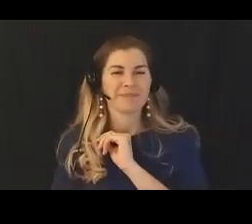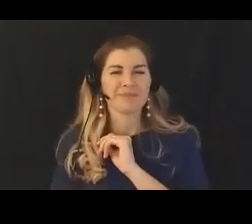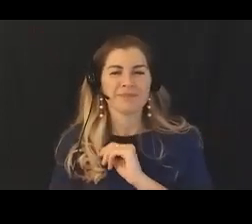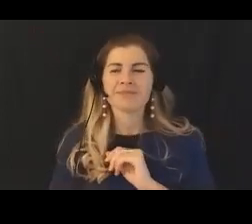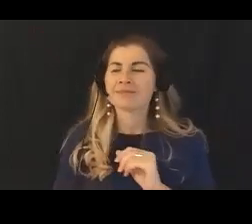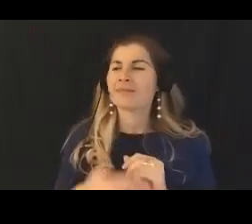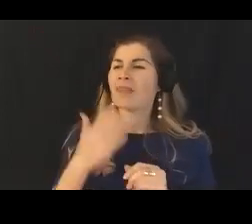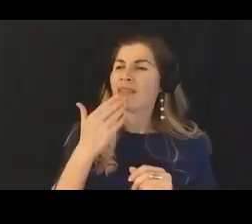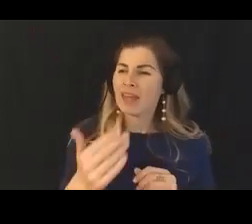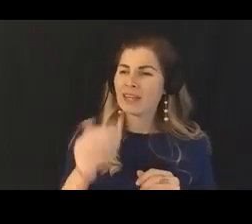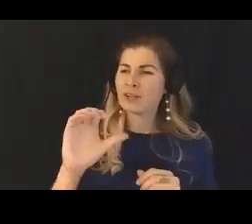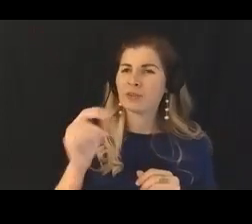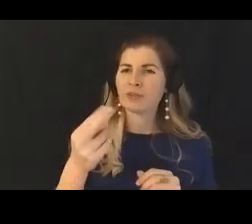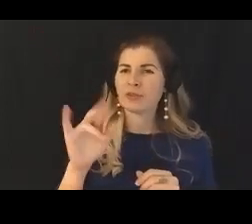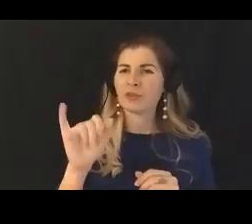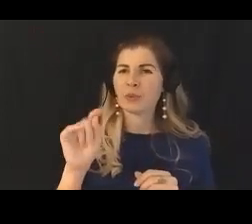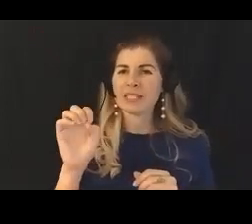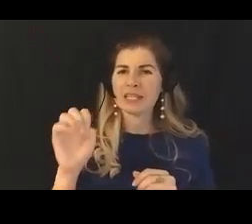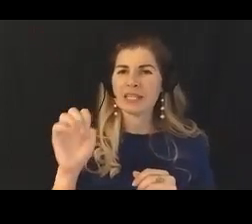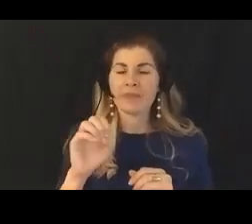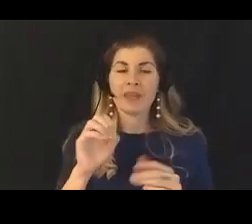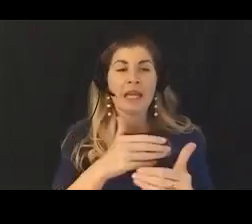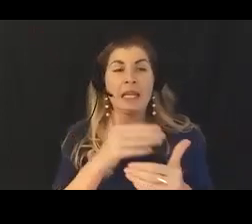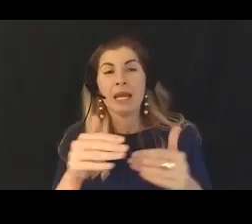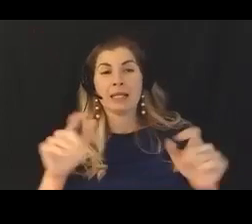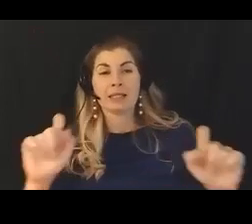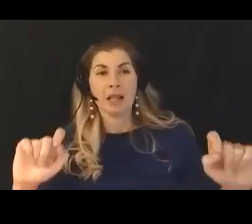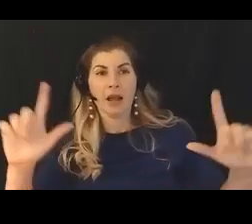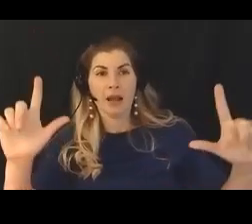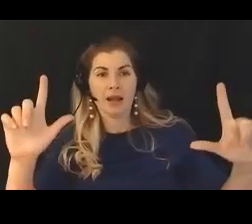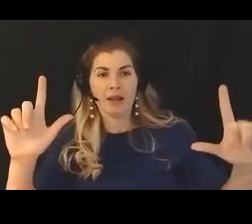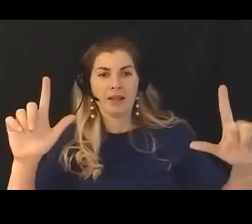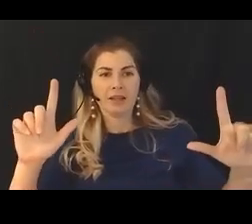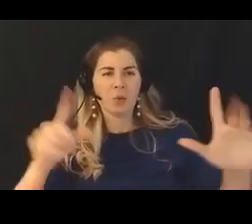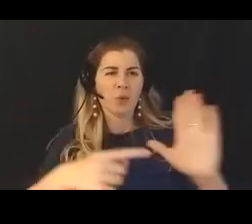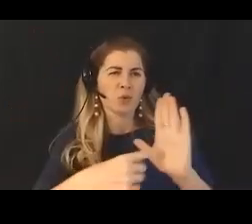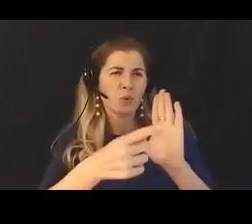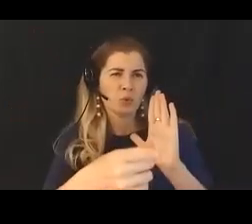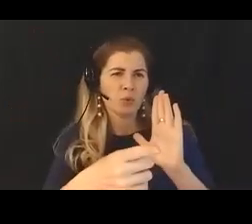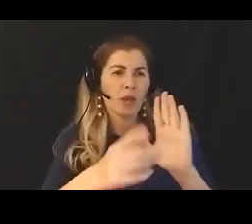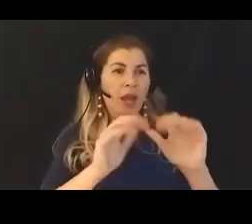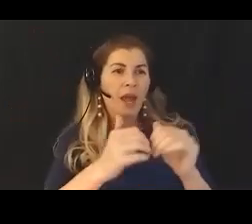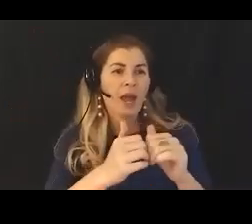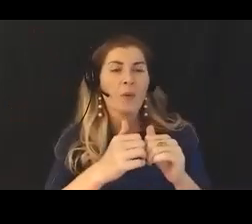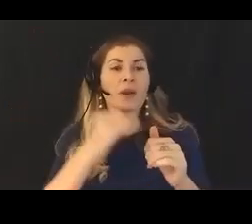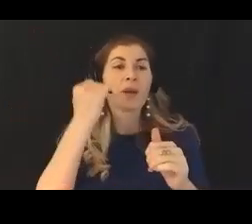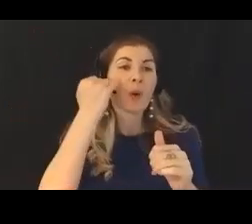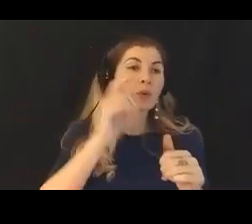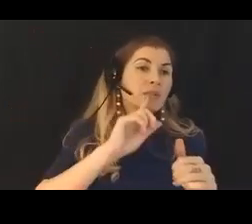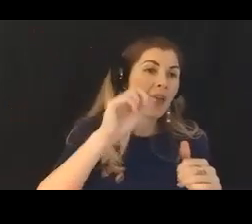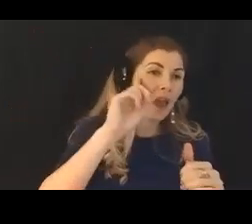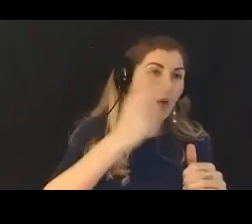Great, thank you, Christine. On the next slide, I'm gonna just show you how you can pin the interpreter.